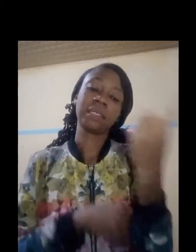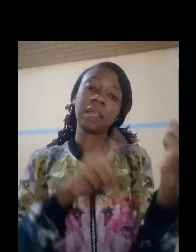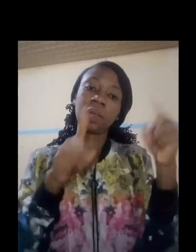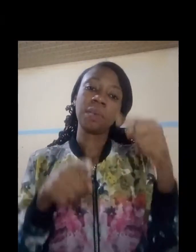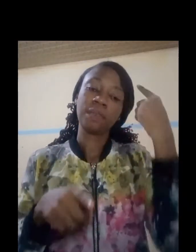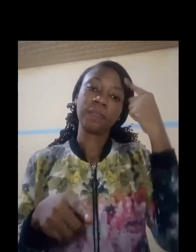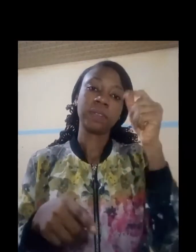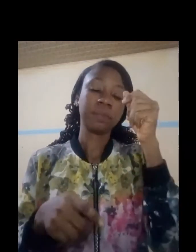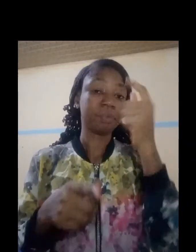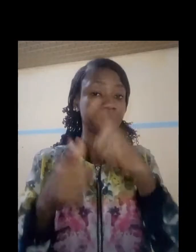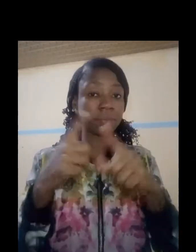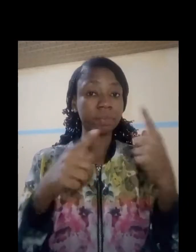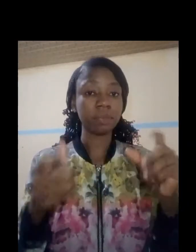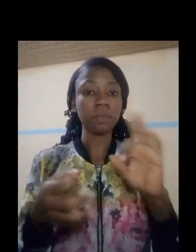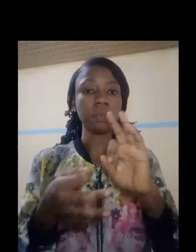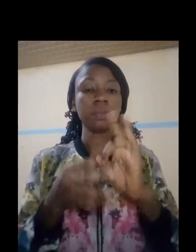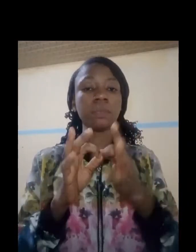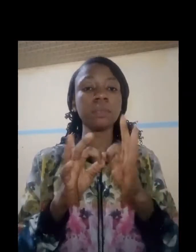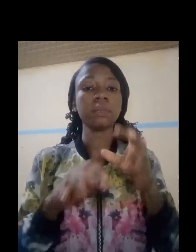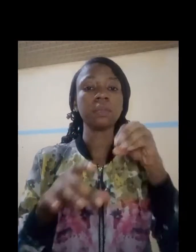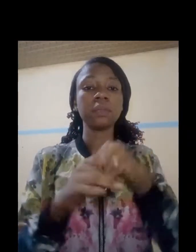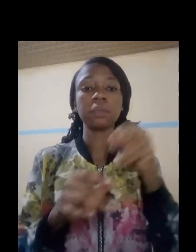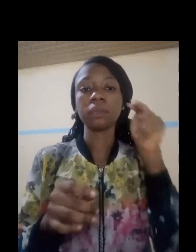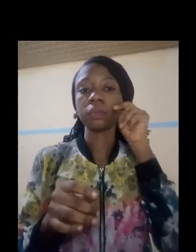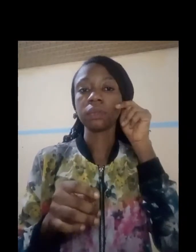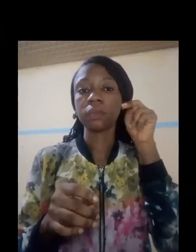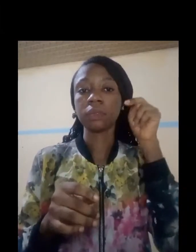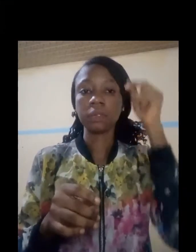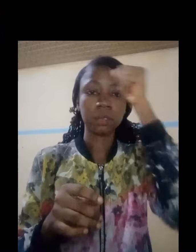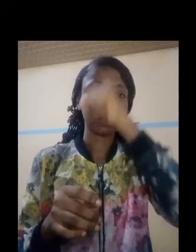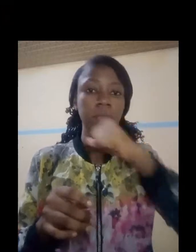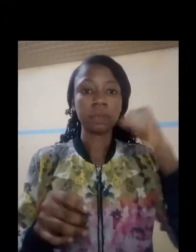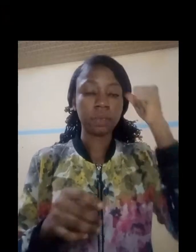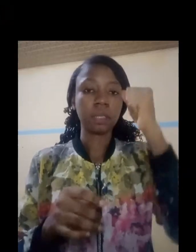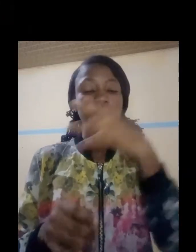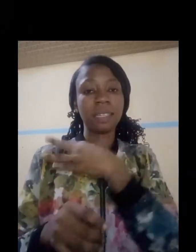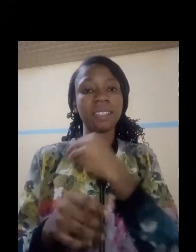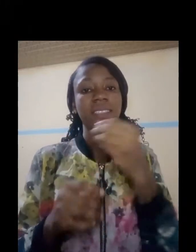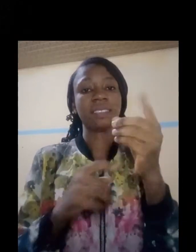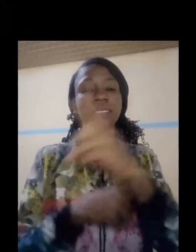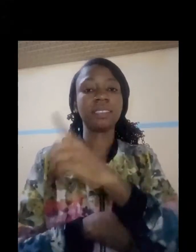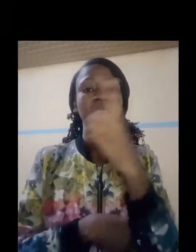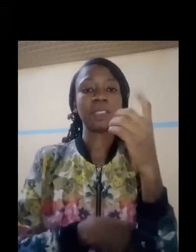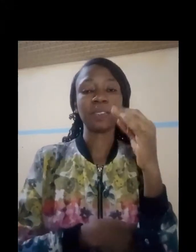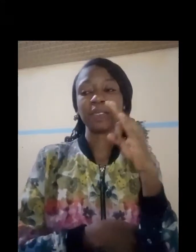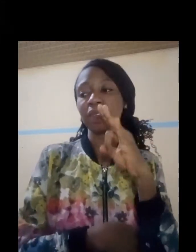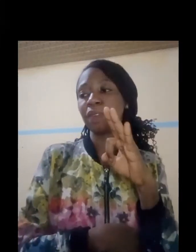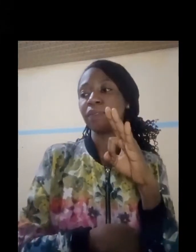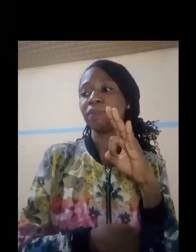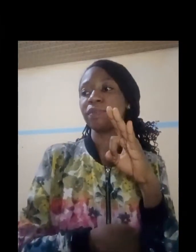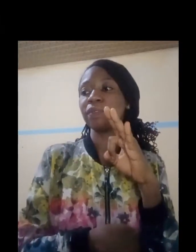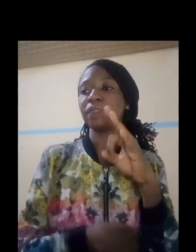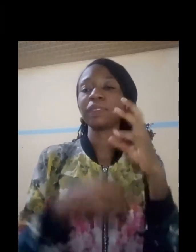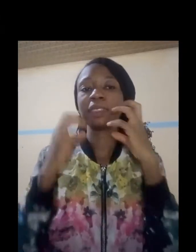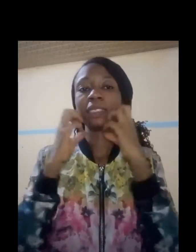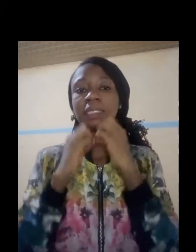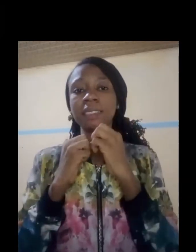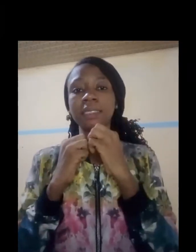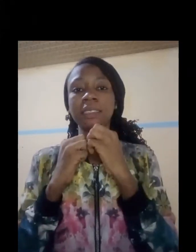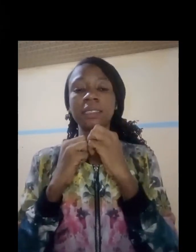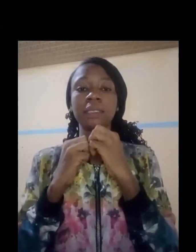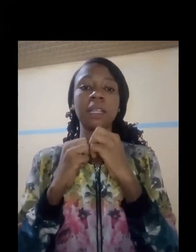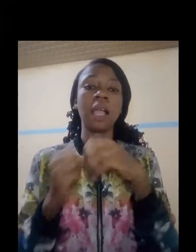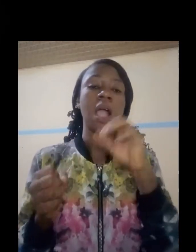in Africa, and days of admiring our Western colleagues without making any attempt and any